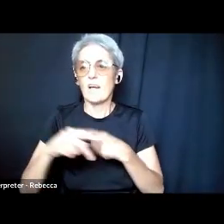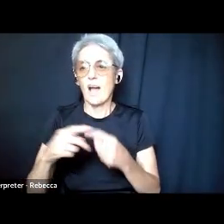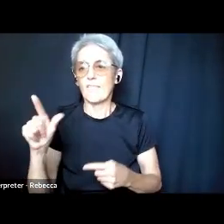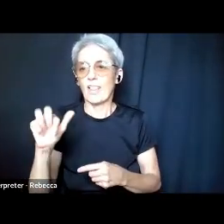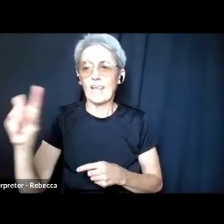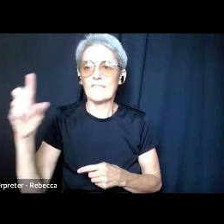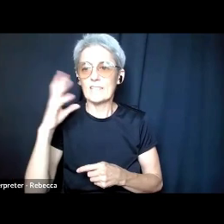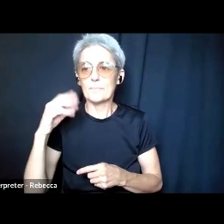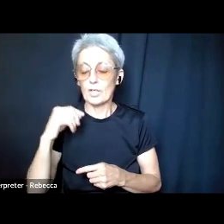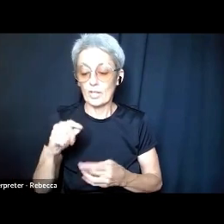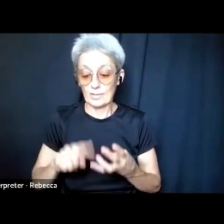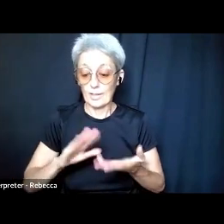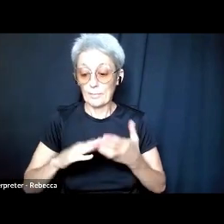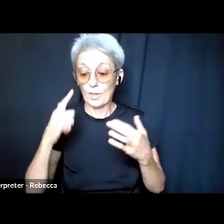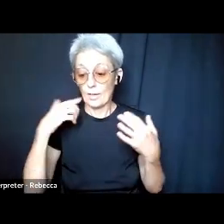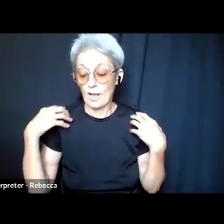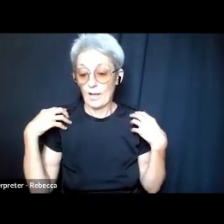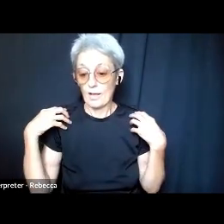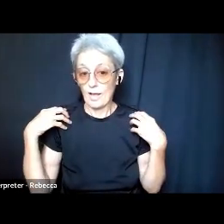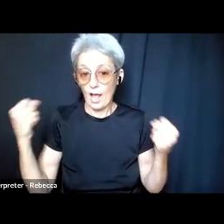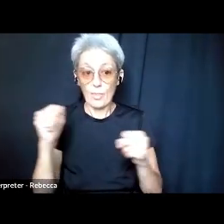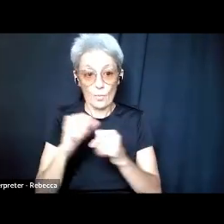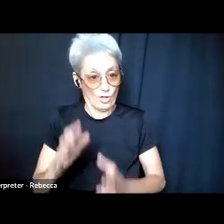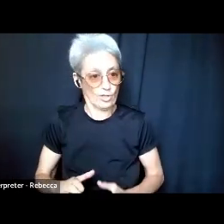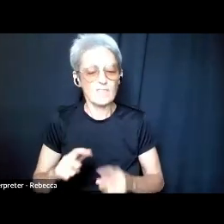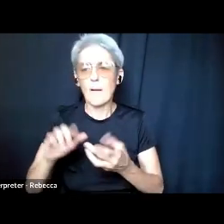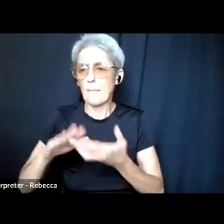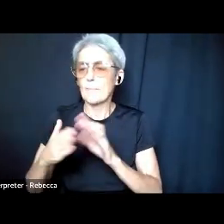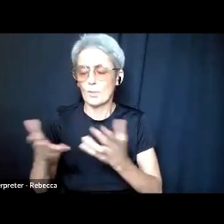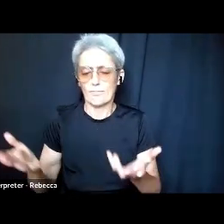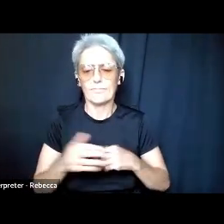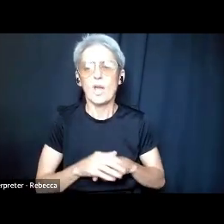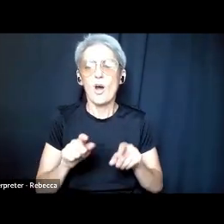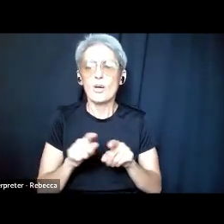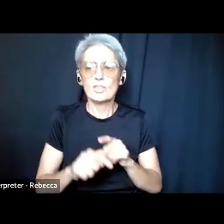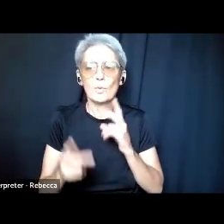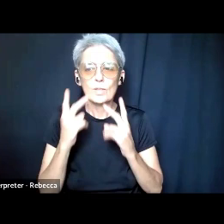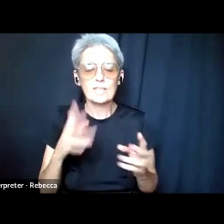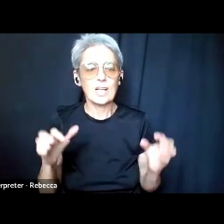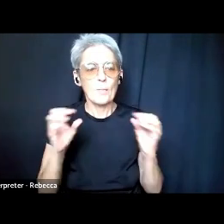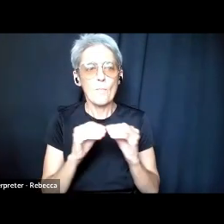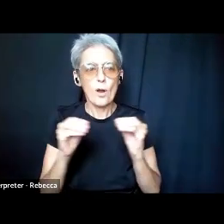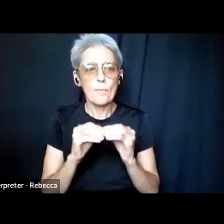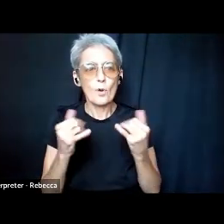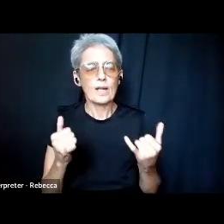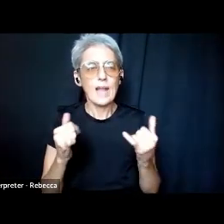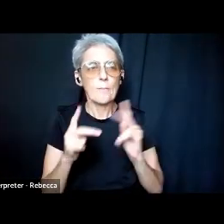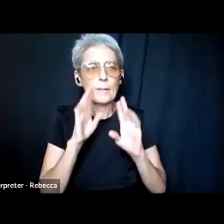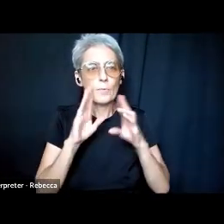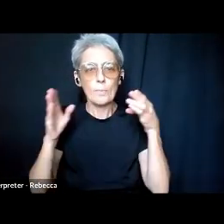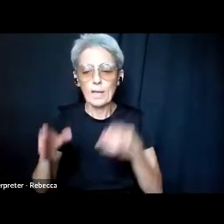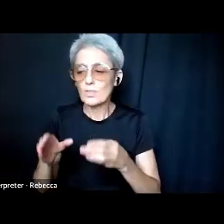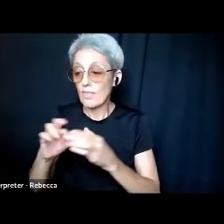experiences from the community. But you also will see more and more attention to the role of community